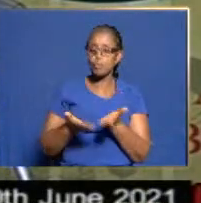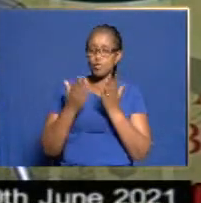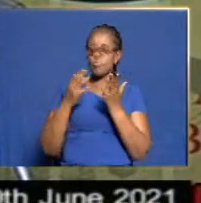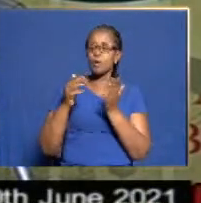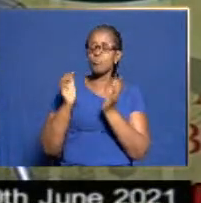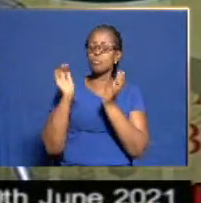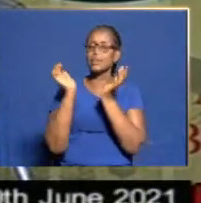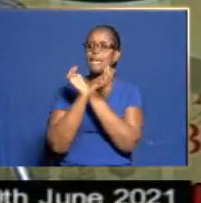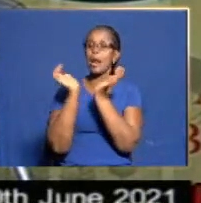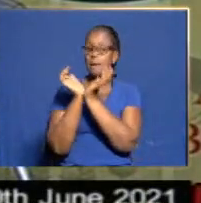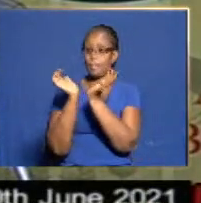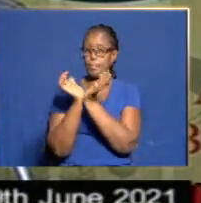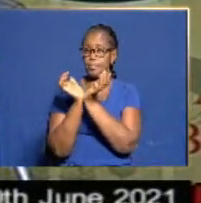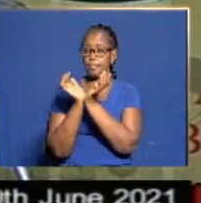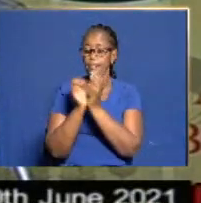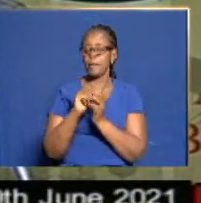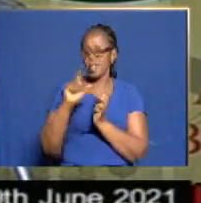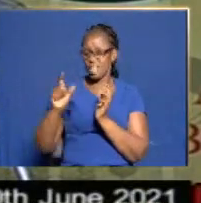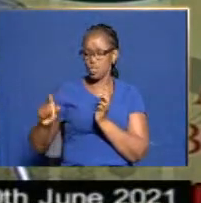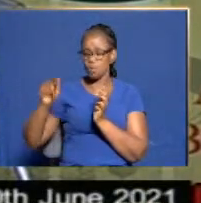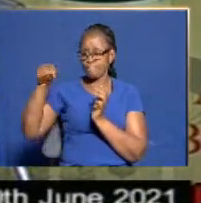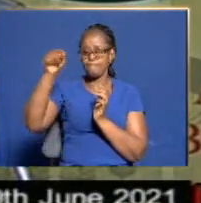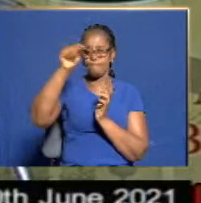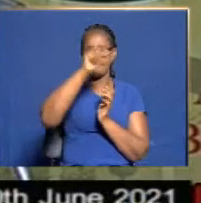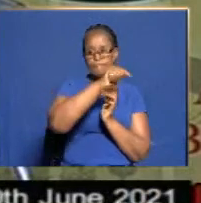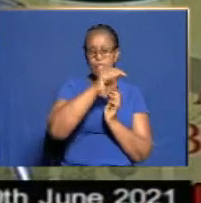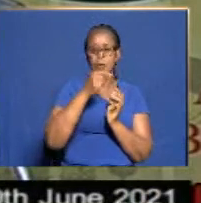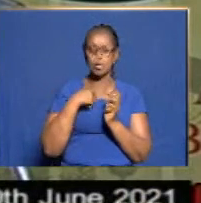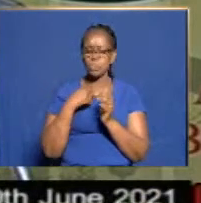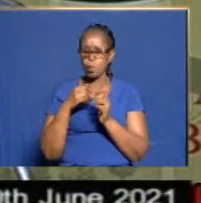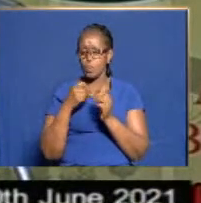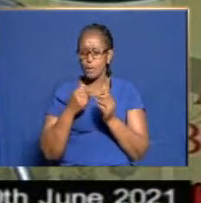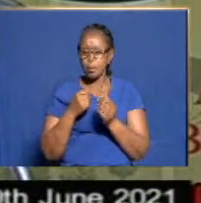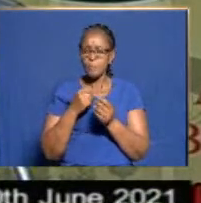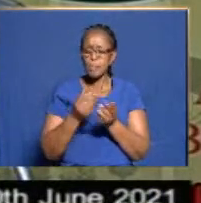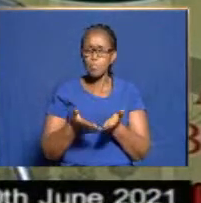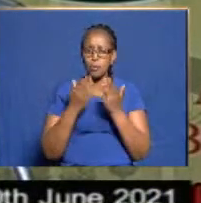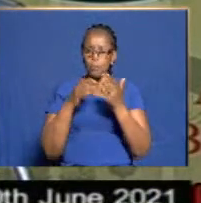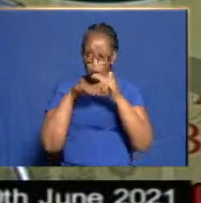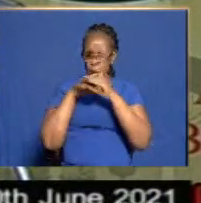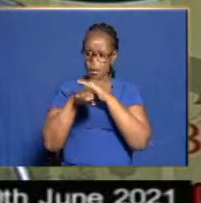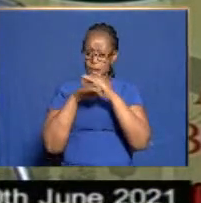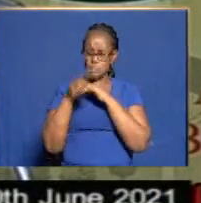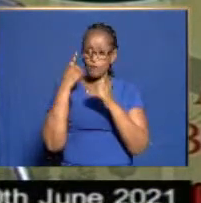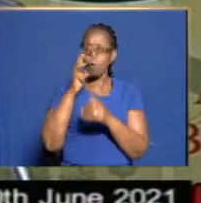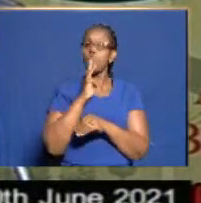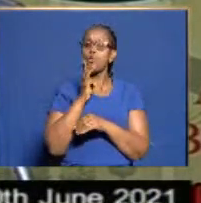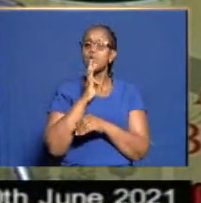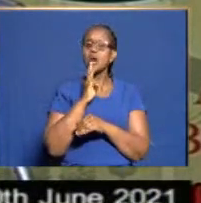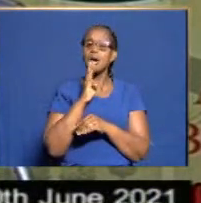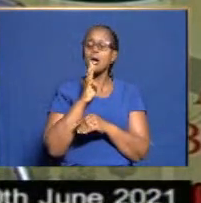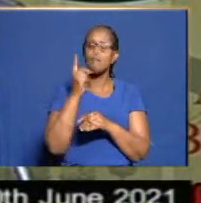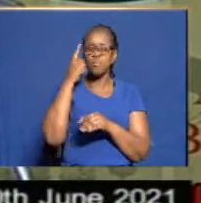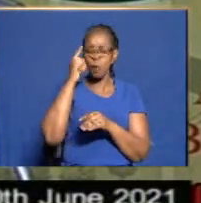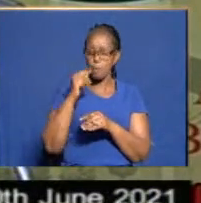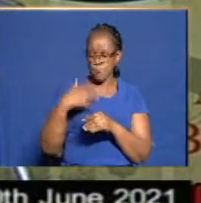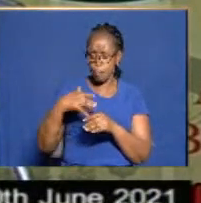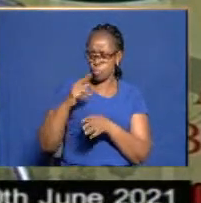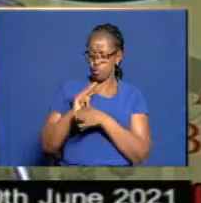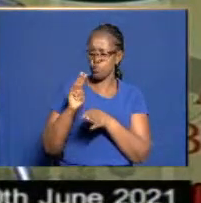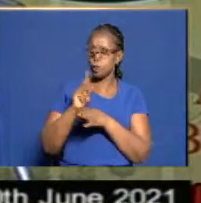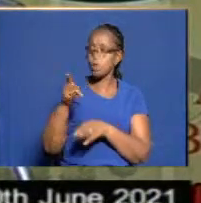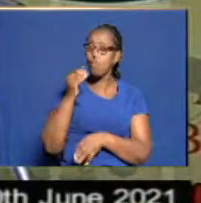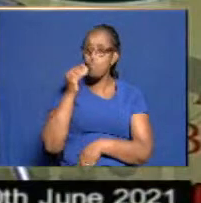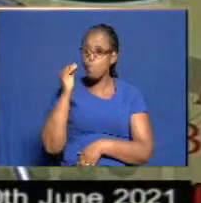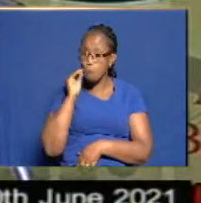Mr. Speaker, to expand access to clean and adequate water for domestic and agricultural use, I have